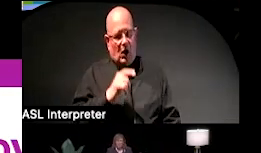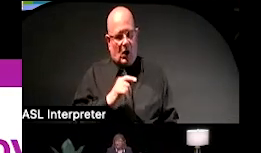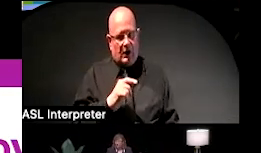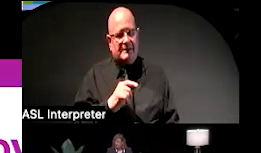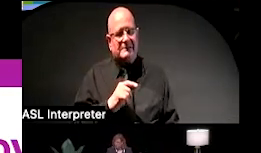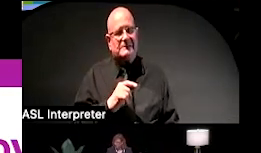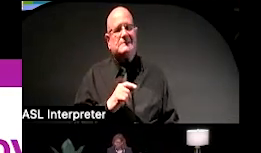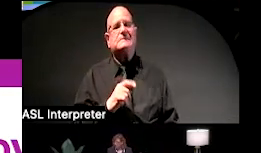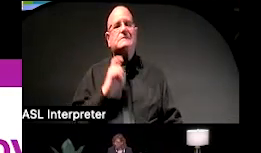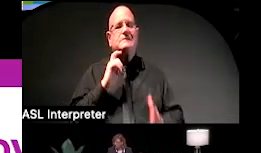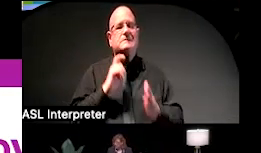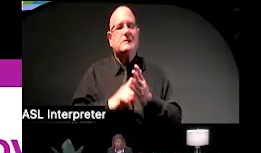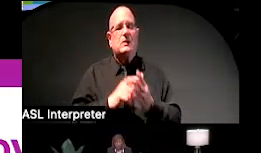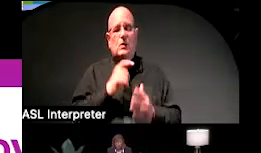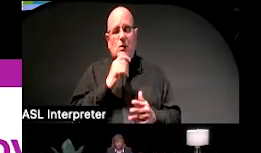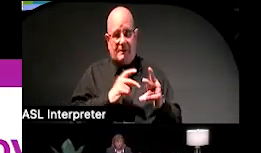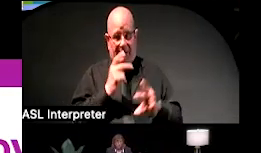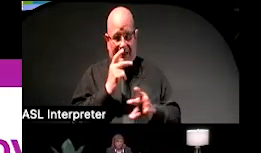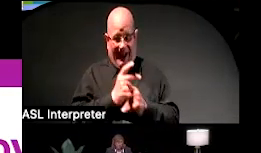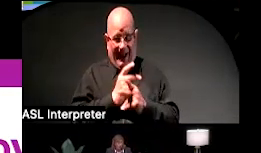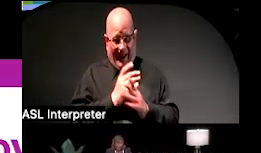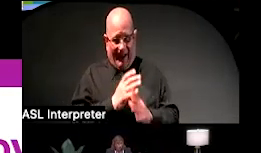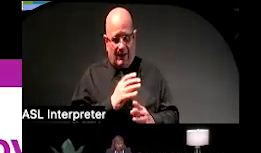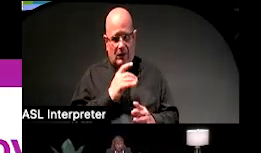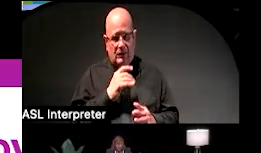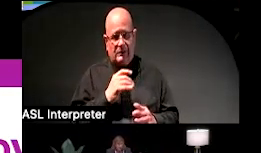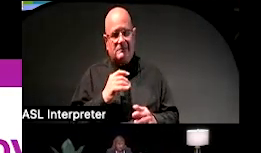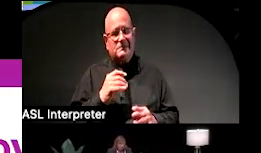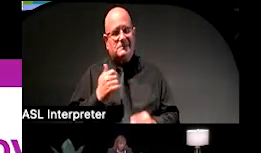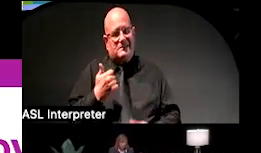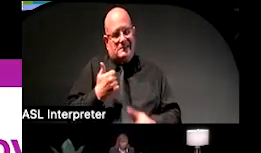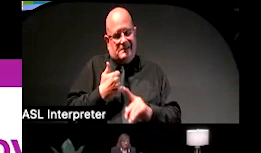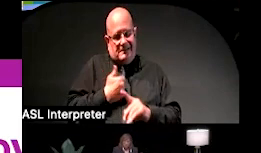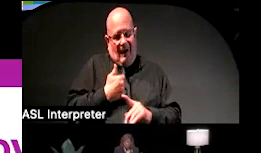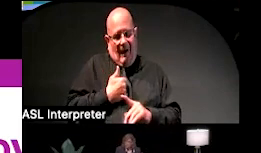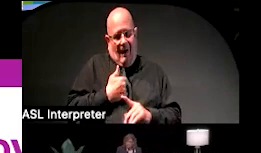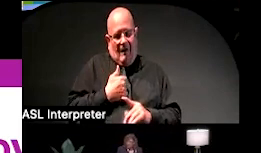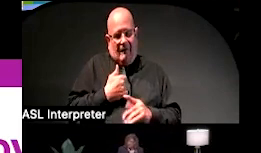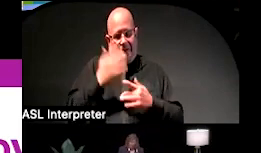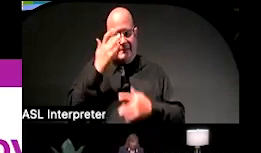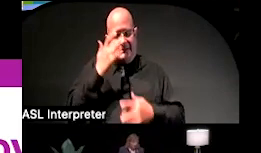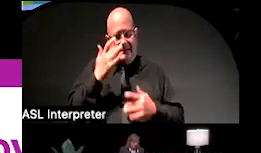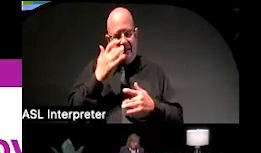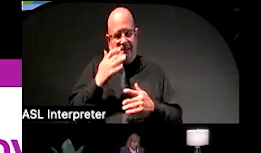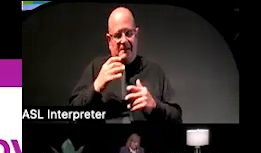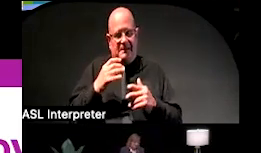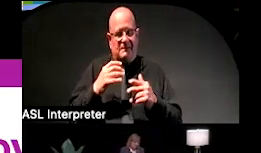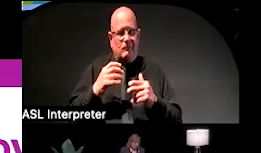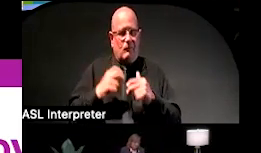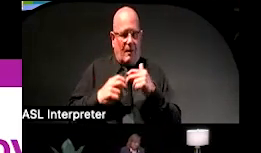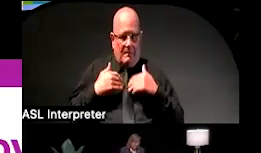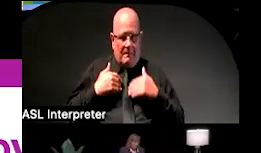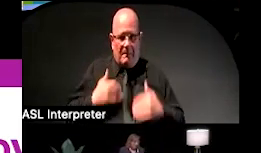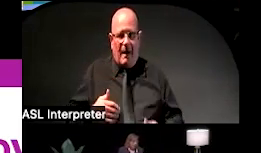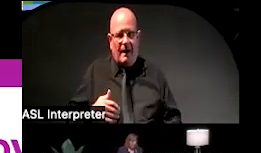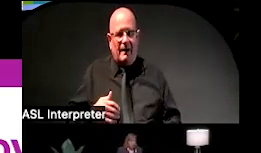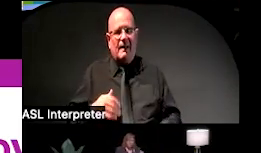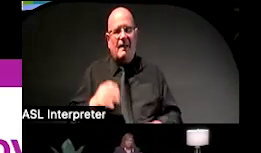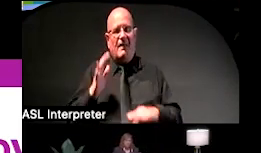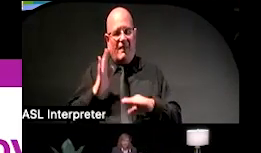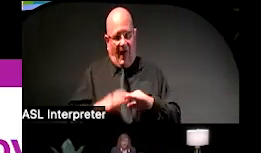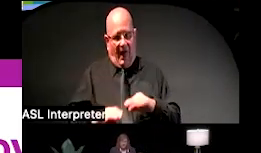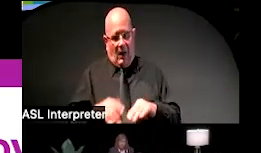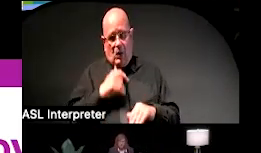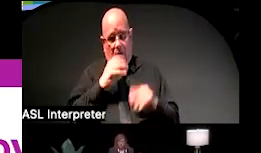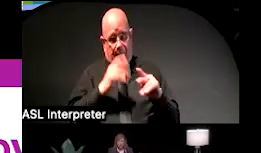that caregivers are often the ones falling apart before the person they're caring for. Are